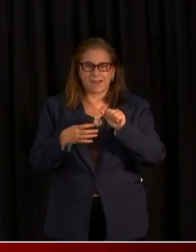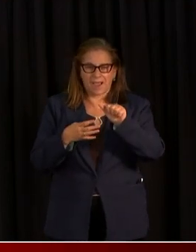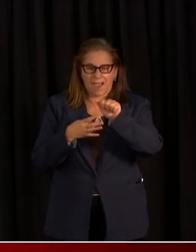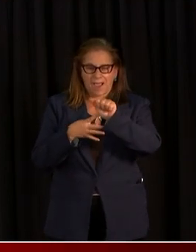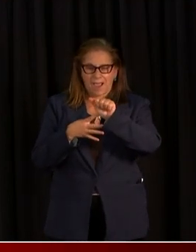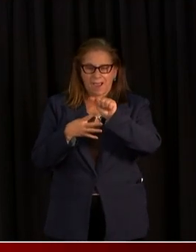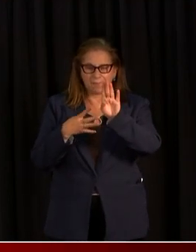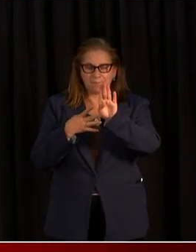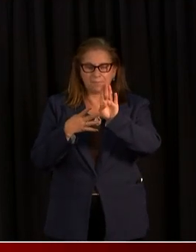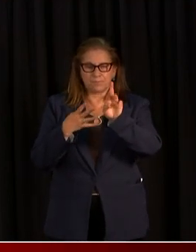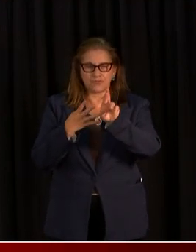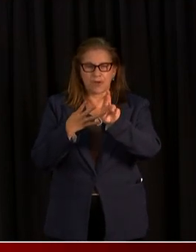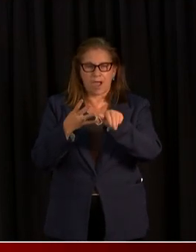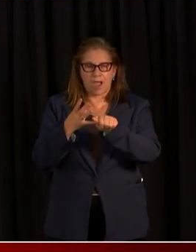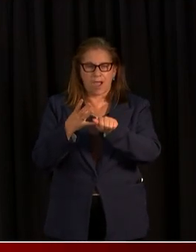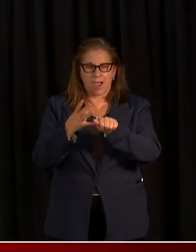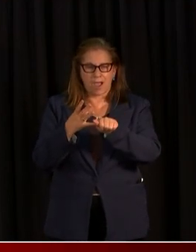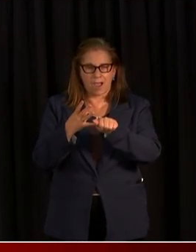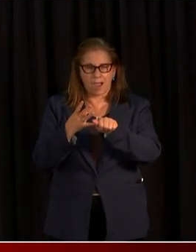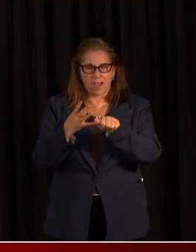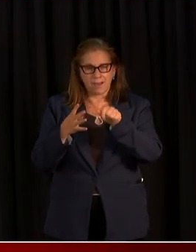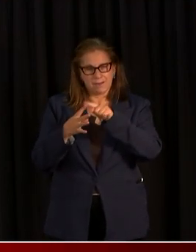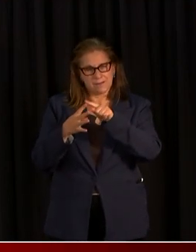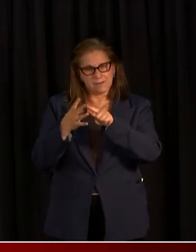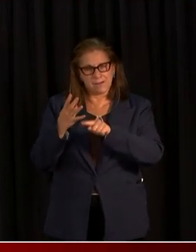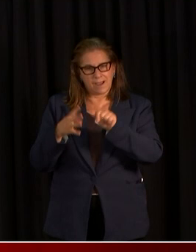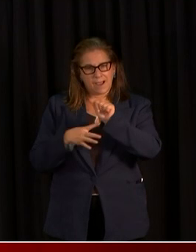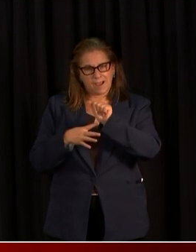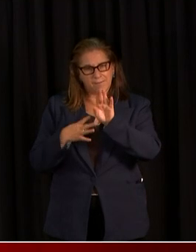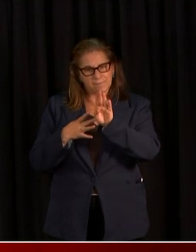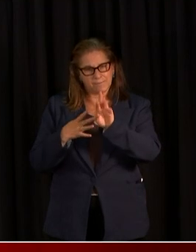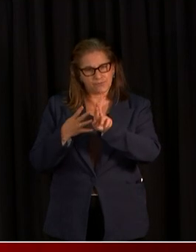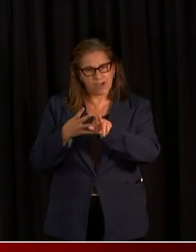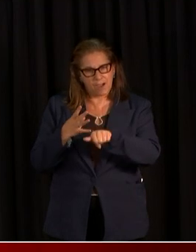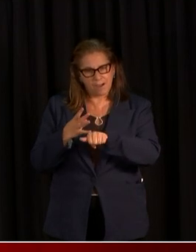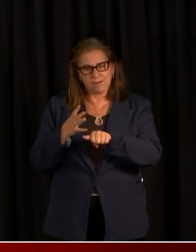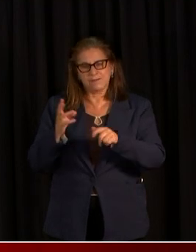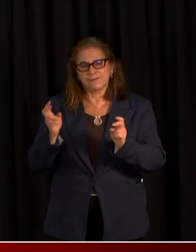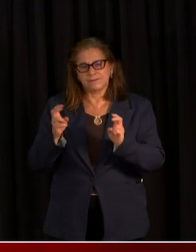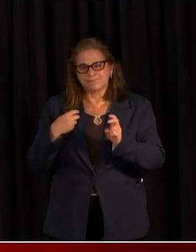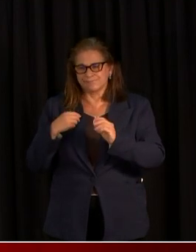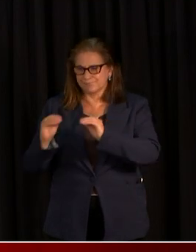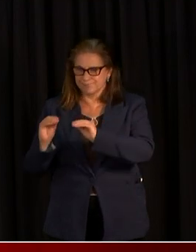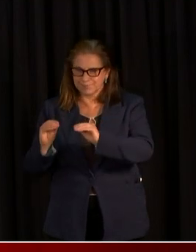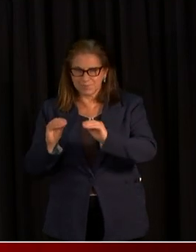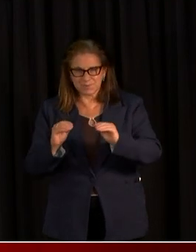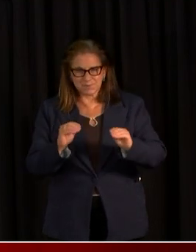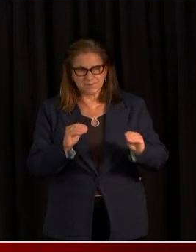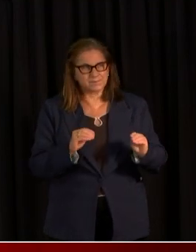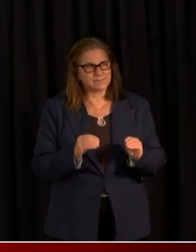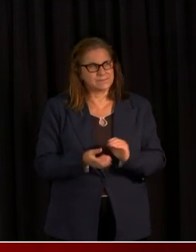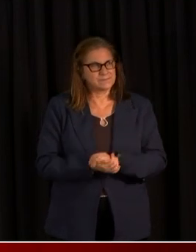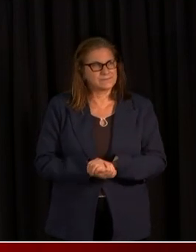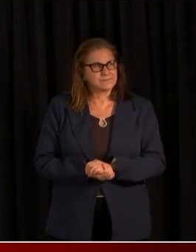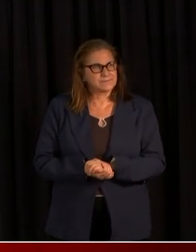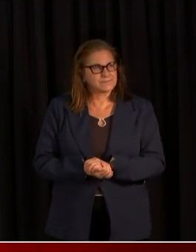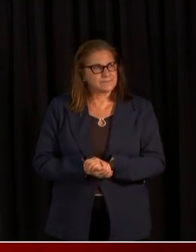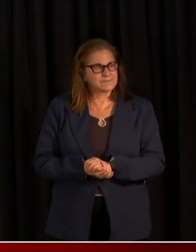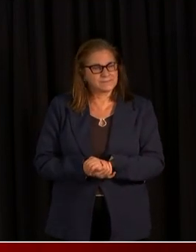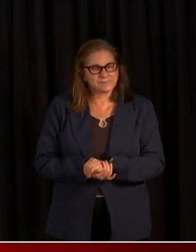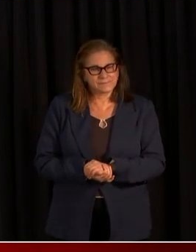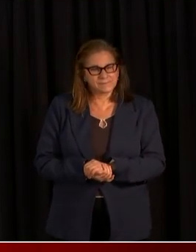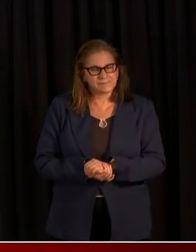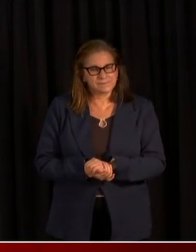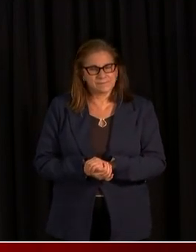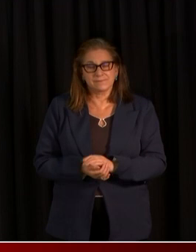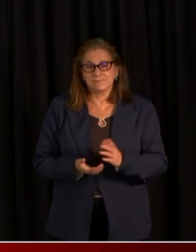public education to our business owners, including sending inspectors out to talk to people and issue warnings. So